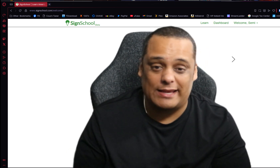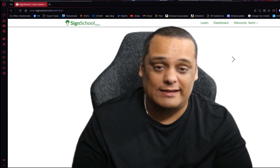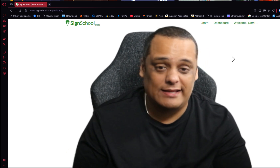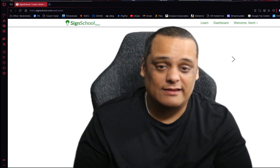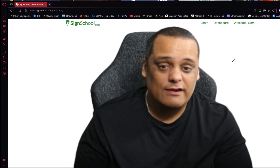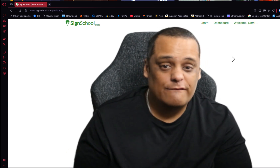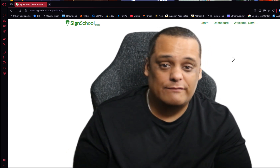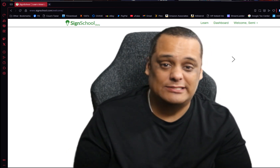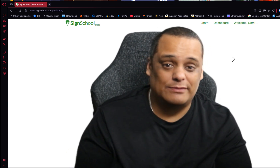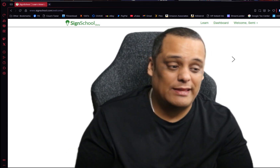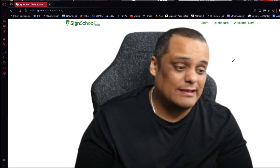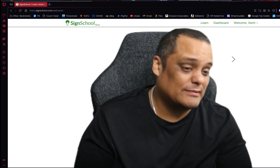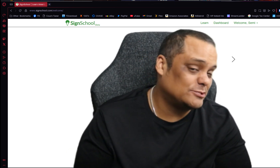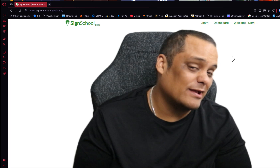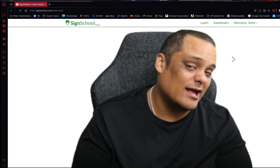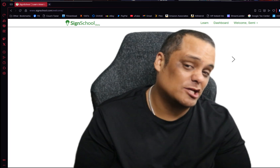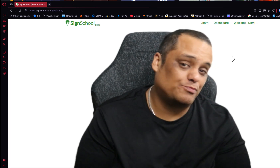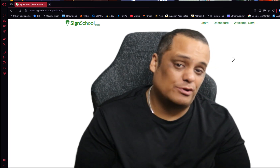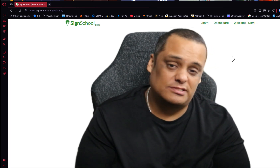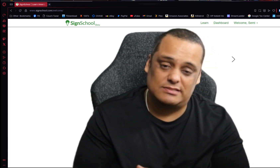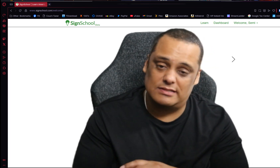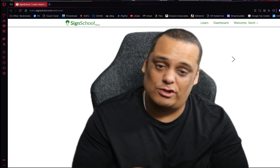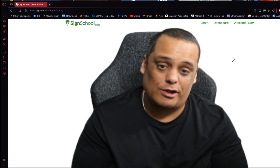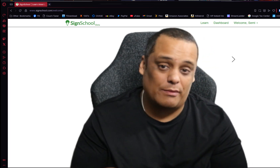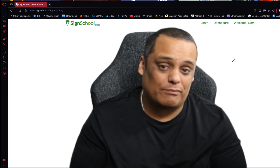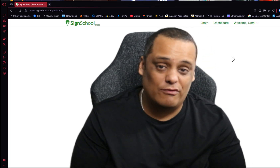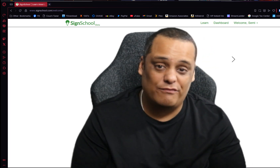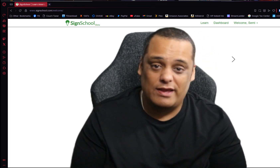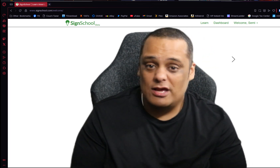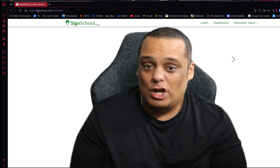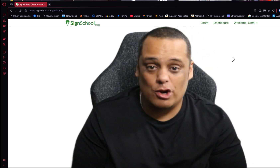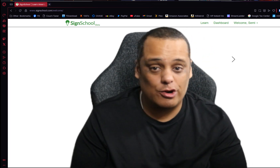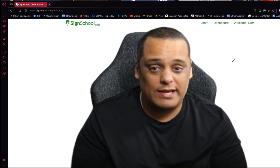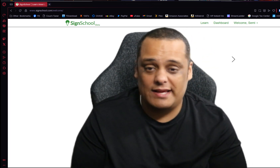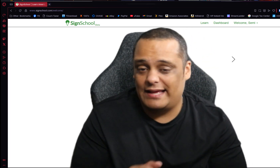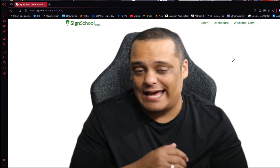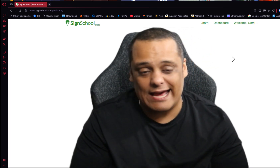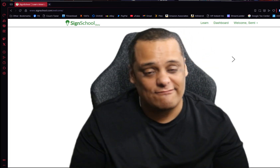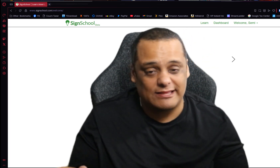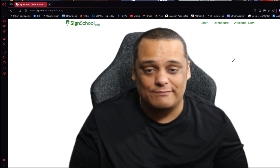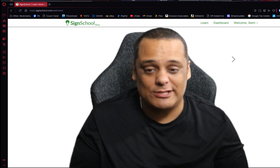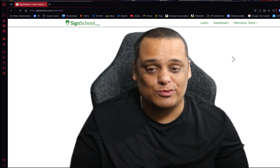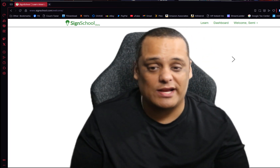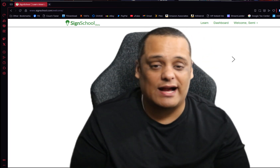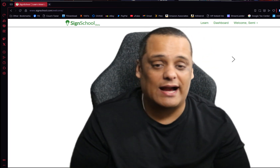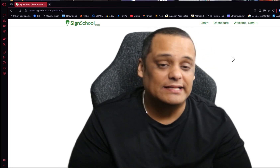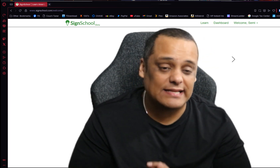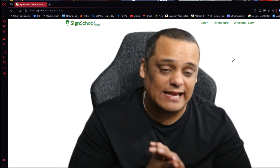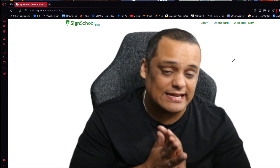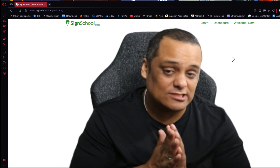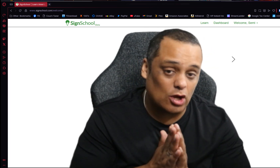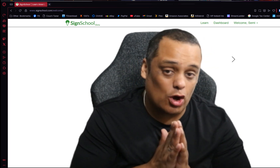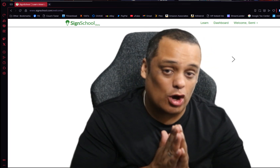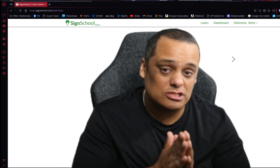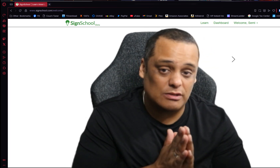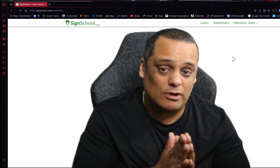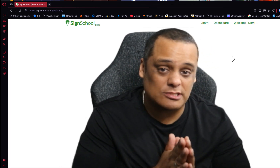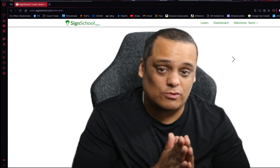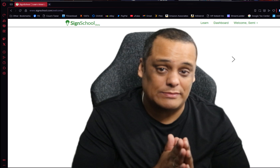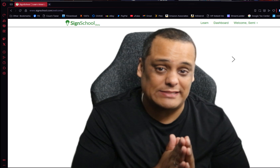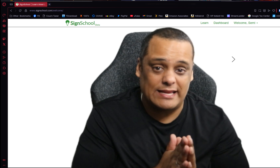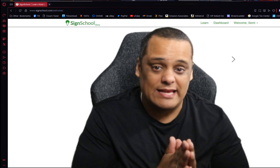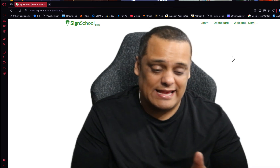from beginning, from intermediate, and to experts. You can improve it, learn it, everything between, guys. It is an